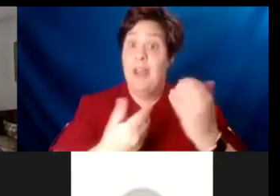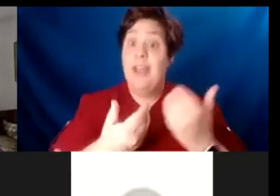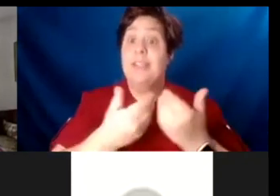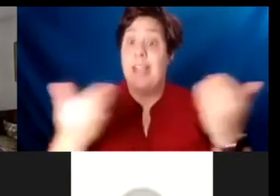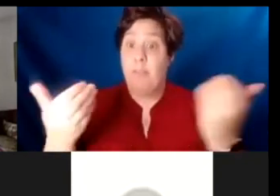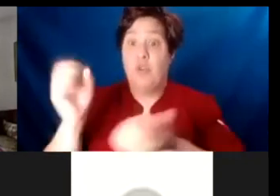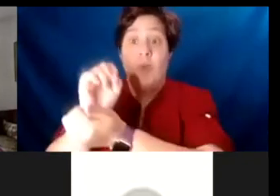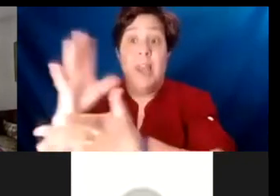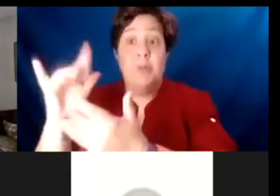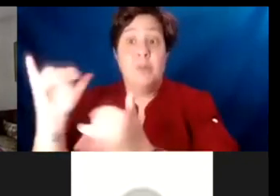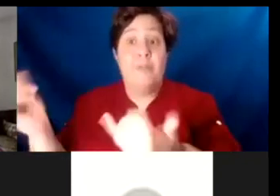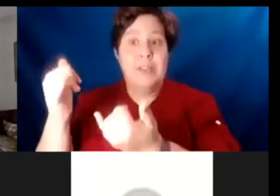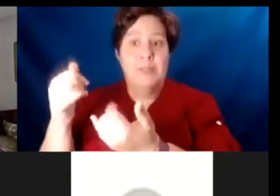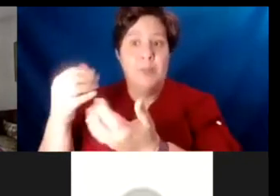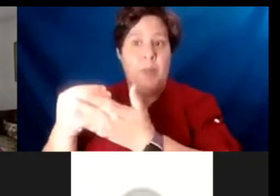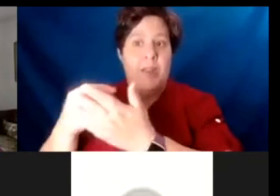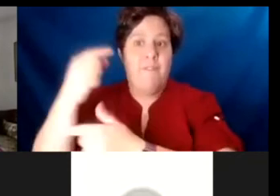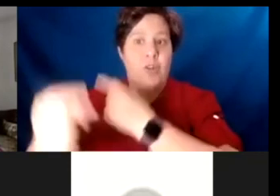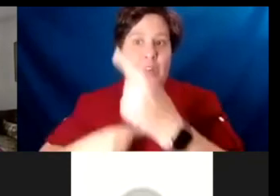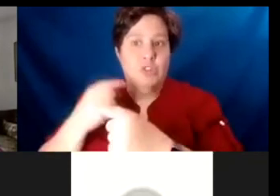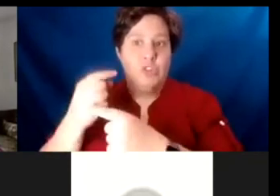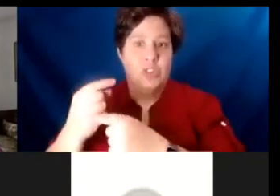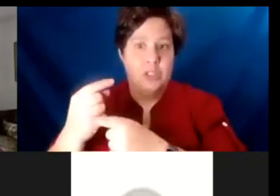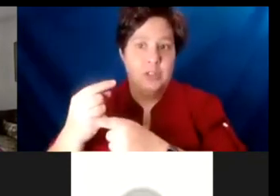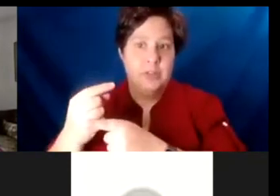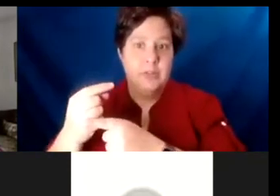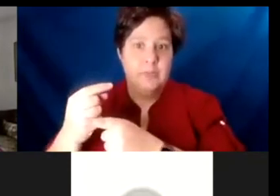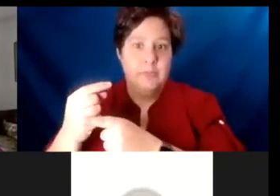Liberty Festival money happening next year, and